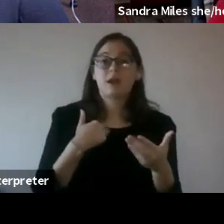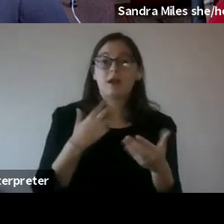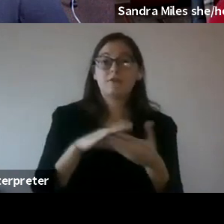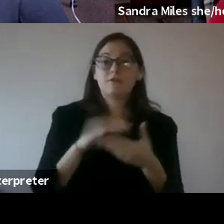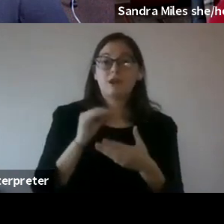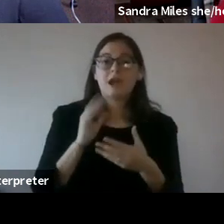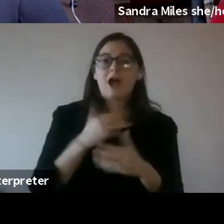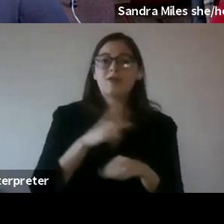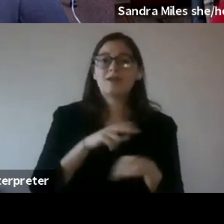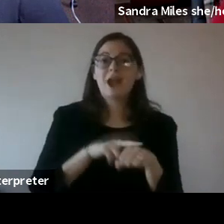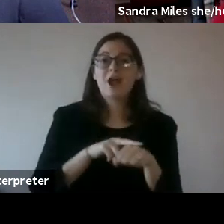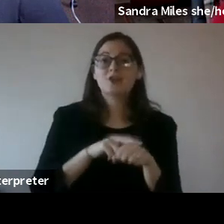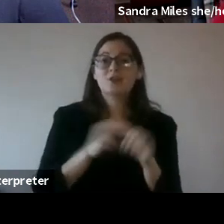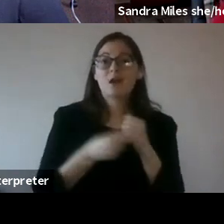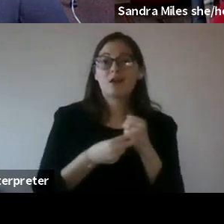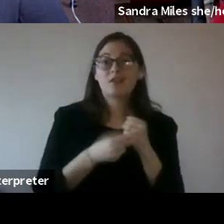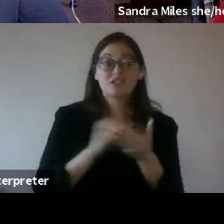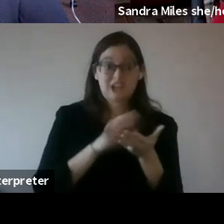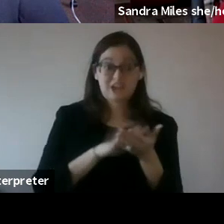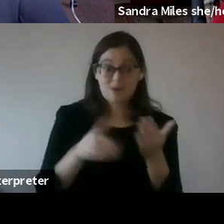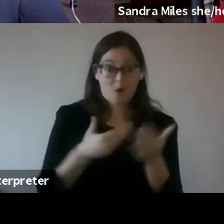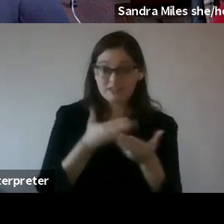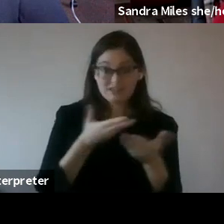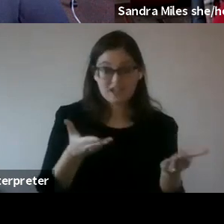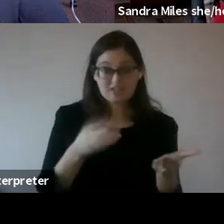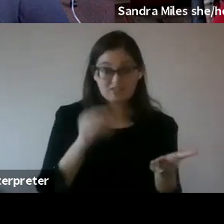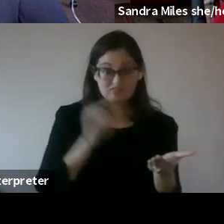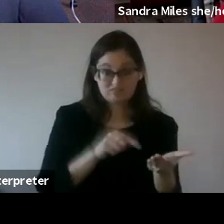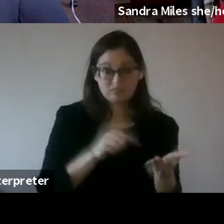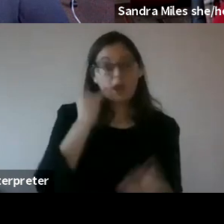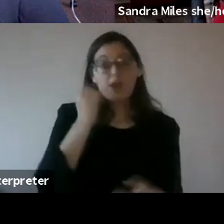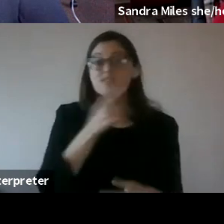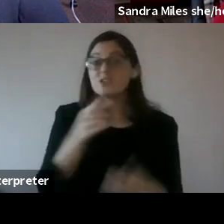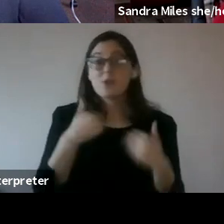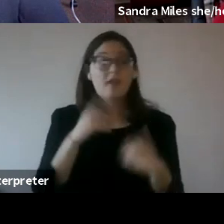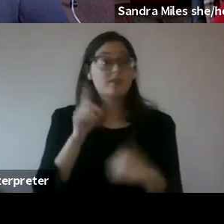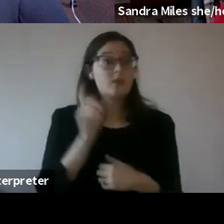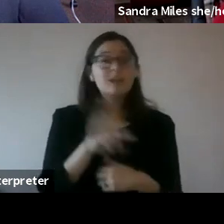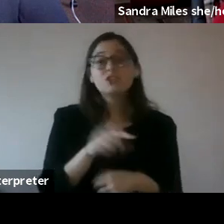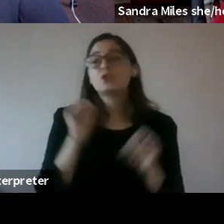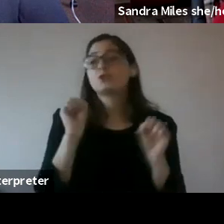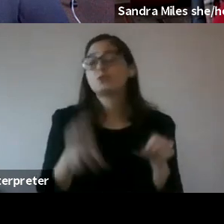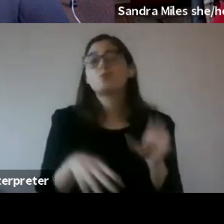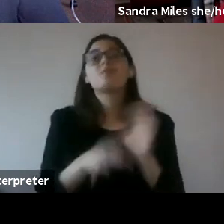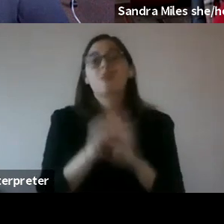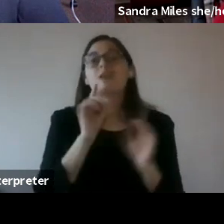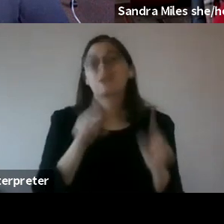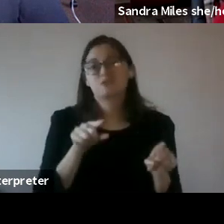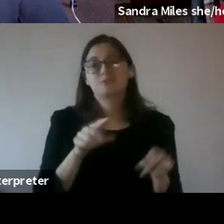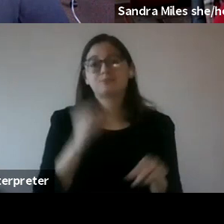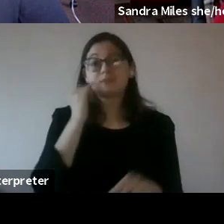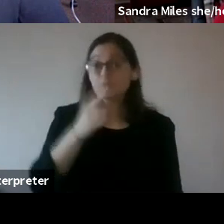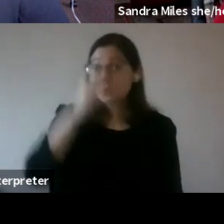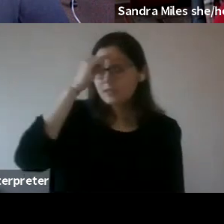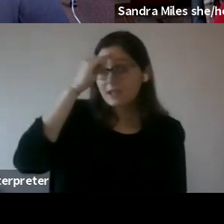national archives actually document all these things. So if you have a question, you can find an answer to it. If you think that there